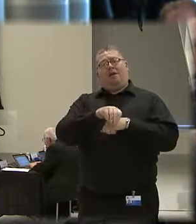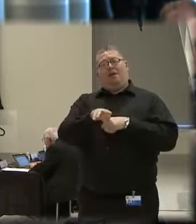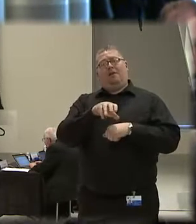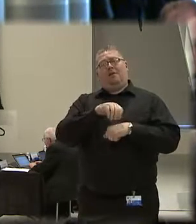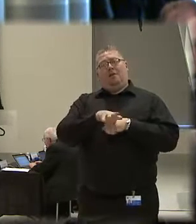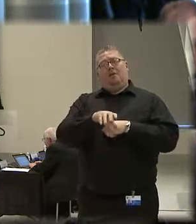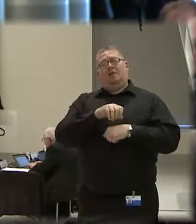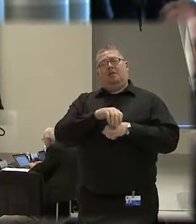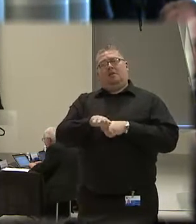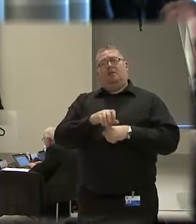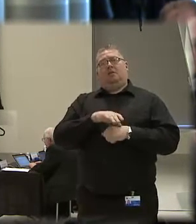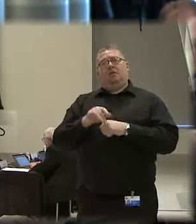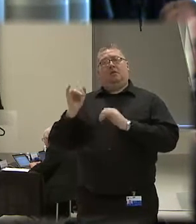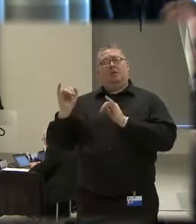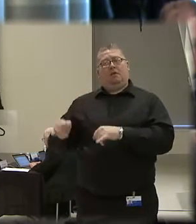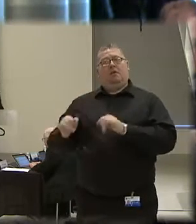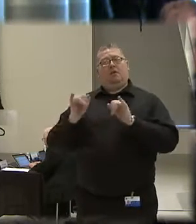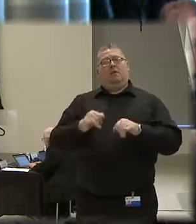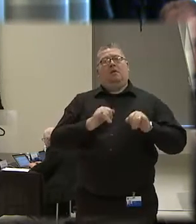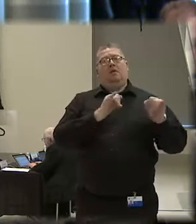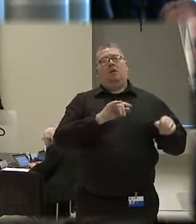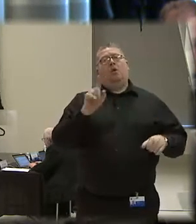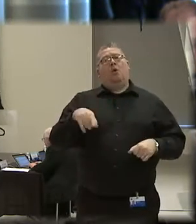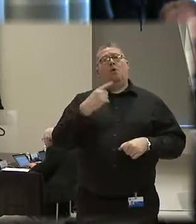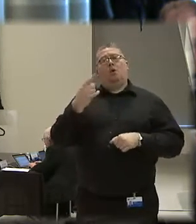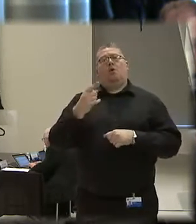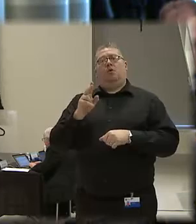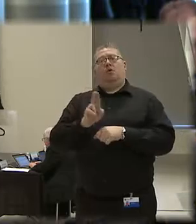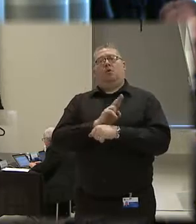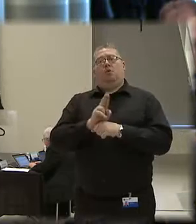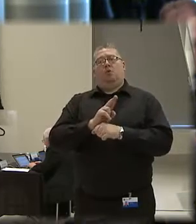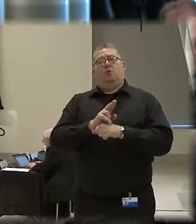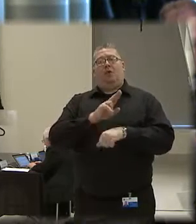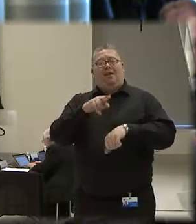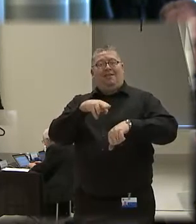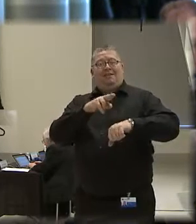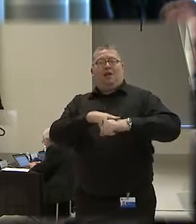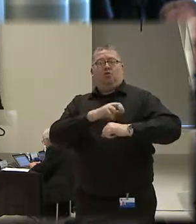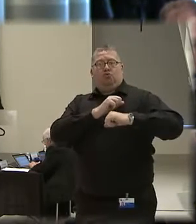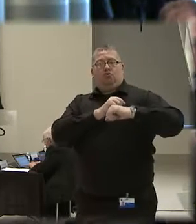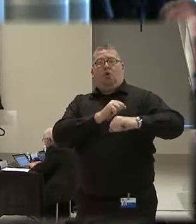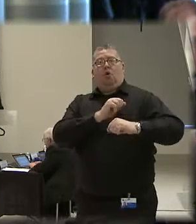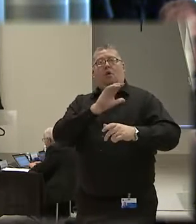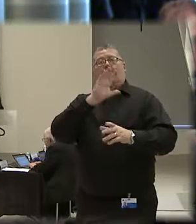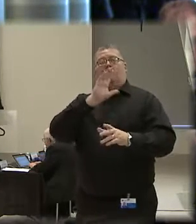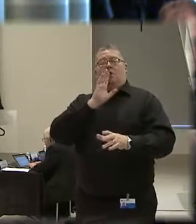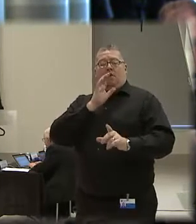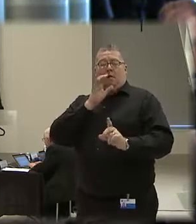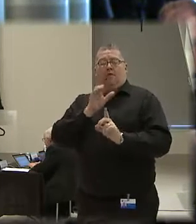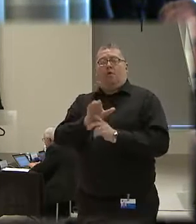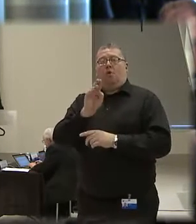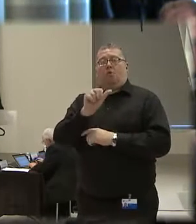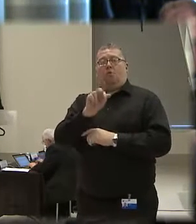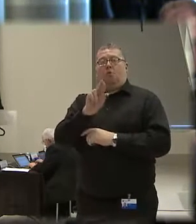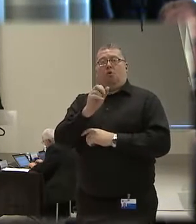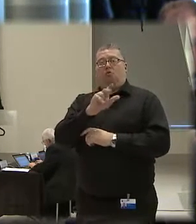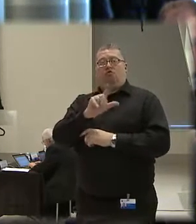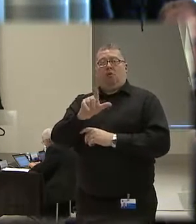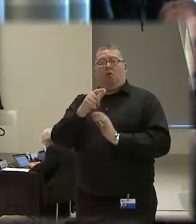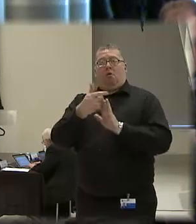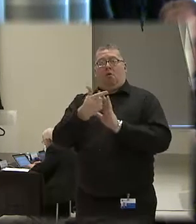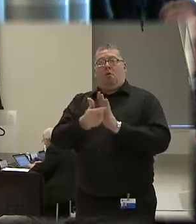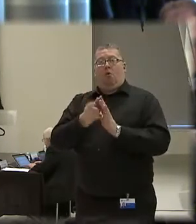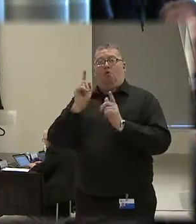officials to only deploy National Guard and enforce martial law in response to mass violence,